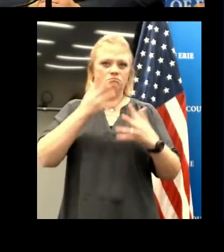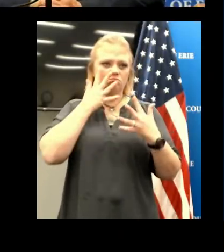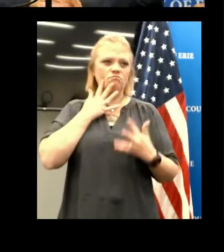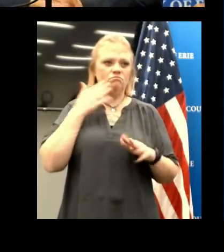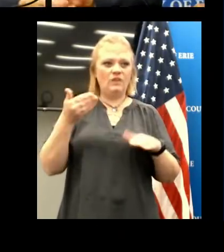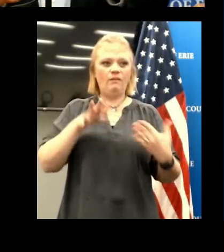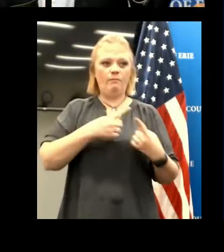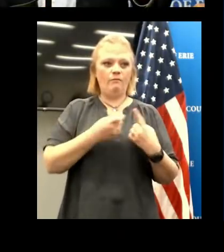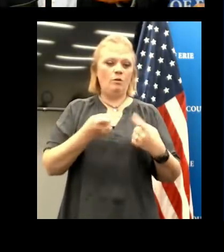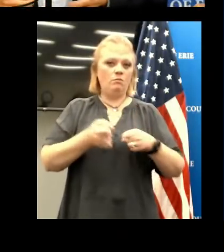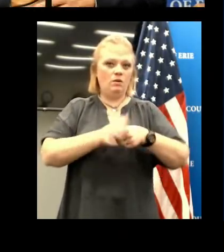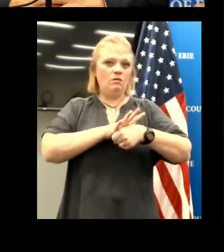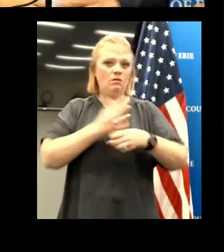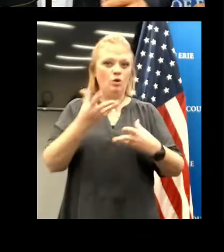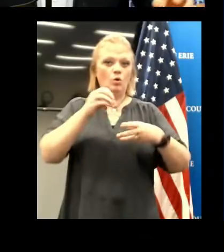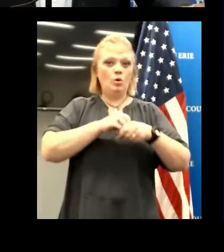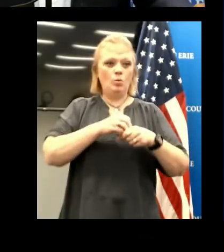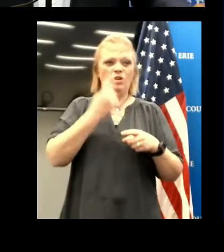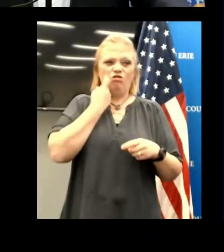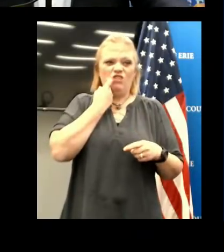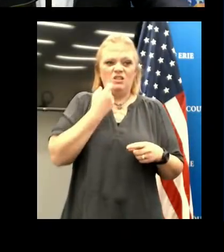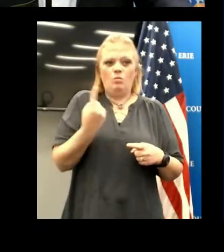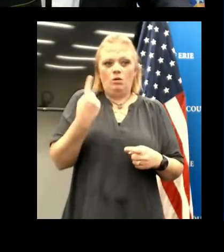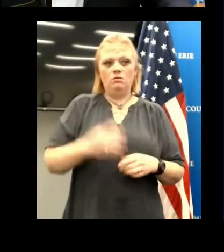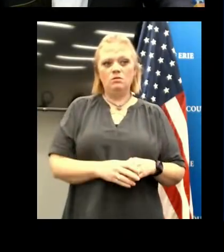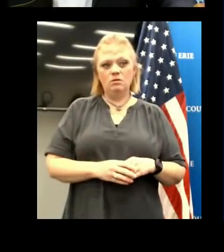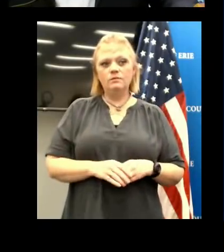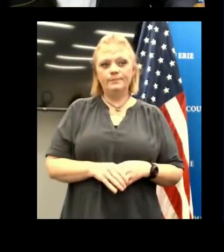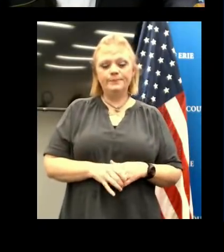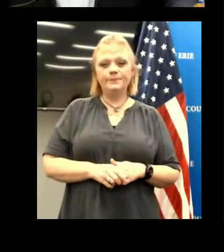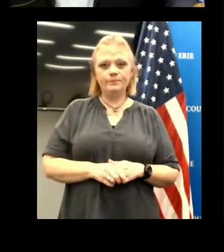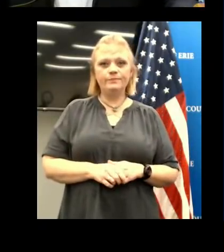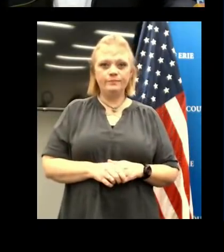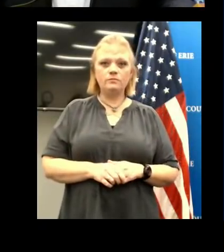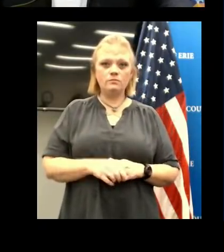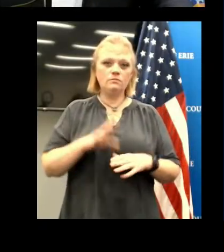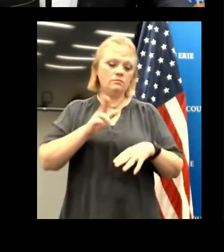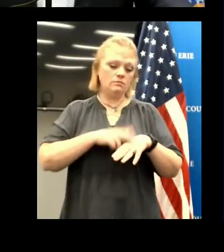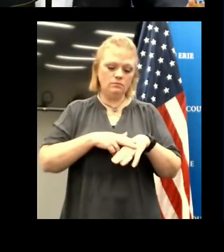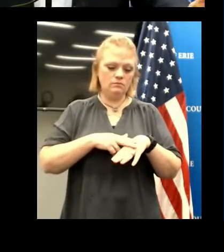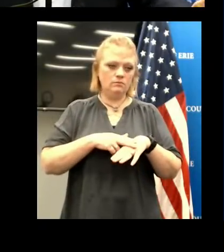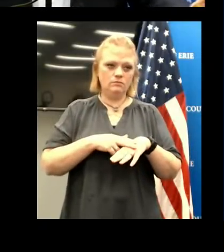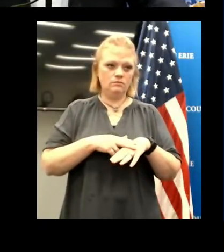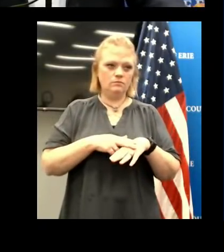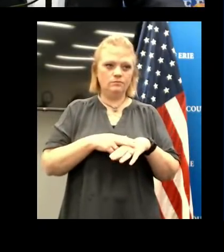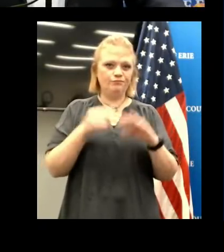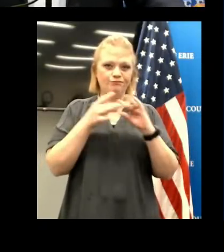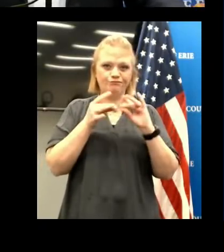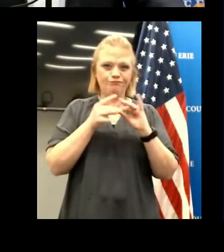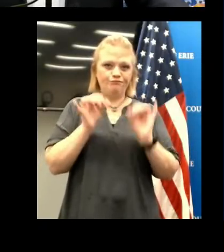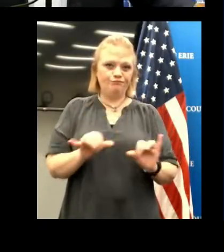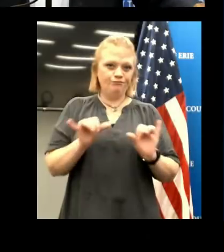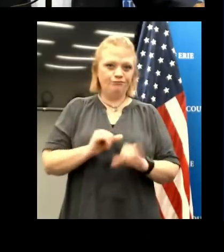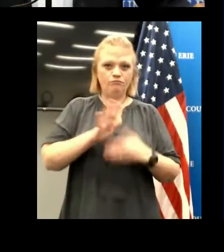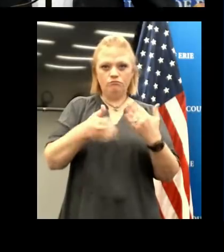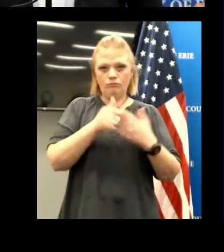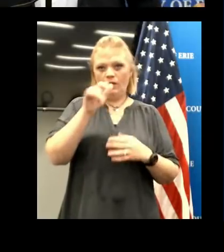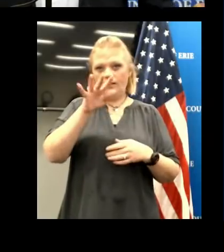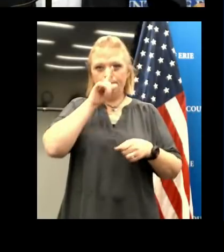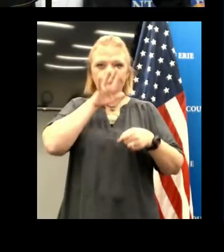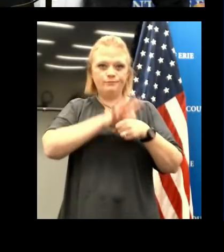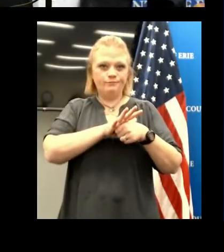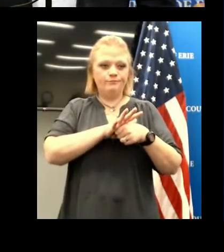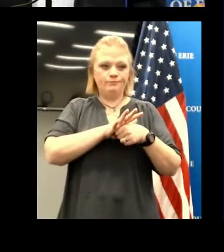deceased from COVID-19, including these most recent individuals. And of course, as we've talked about before, these are all lab-confirmed